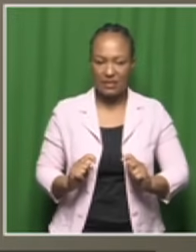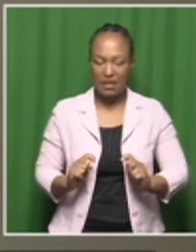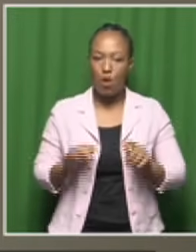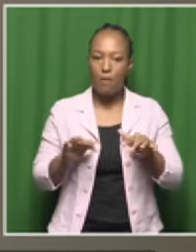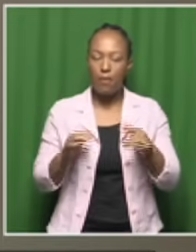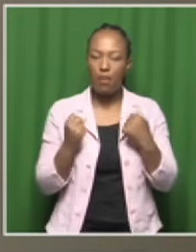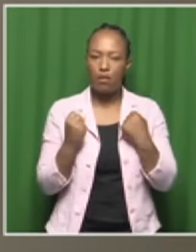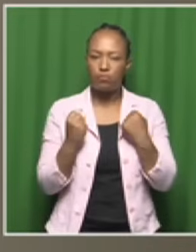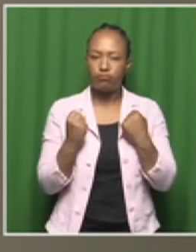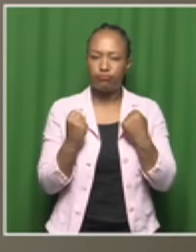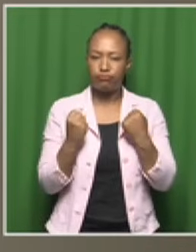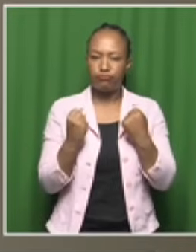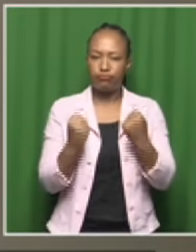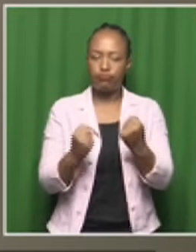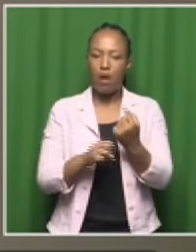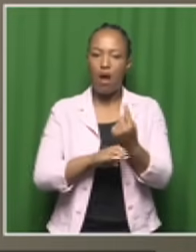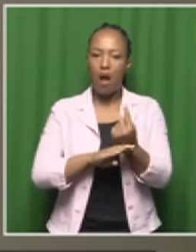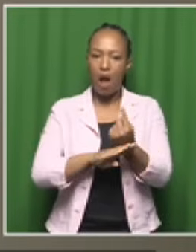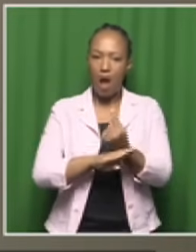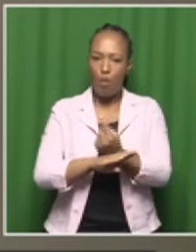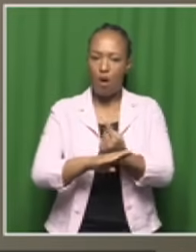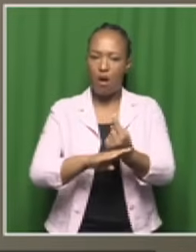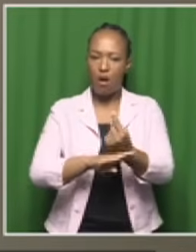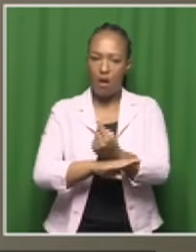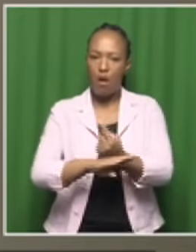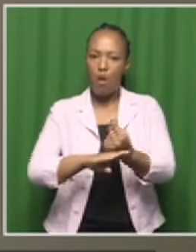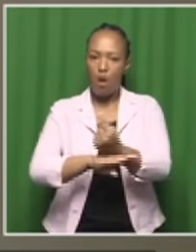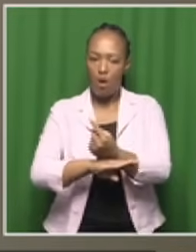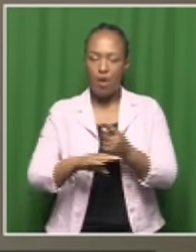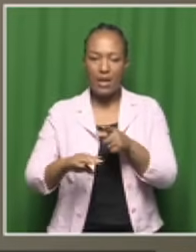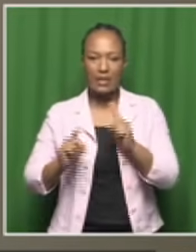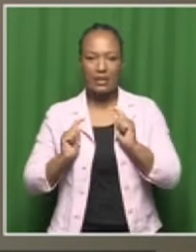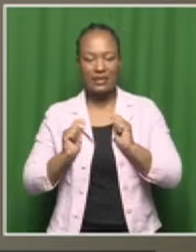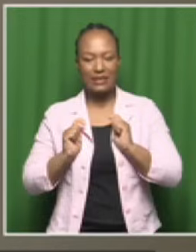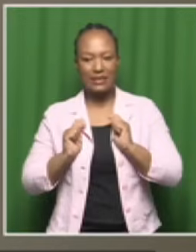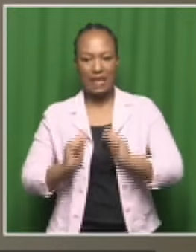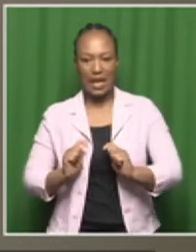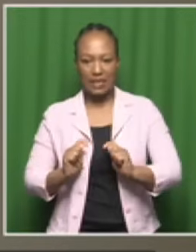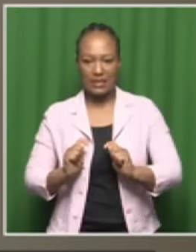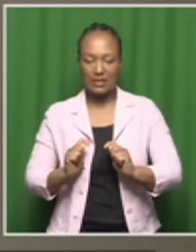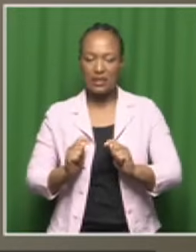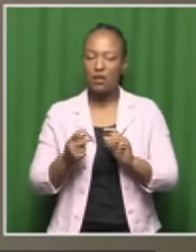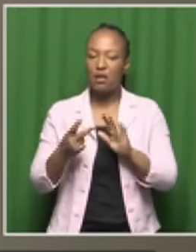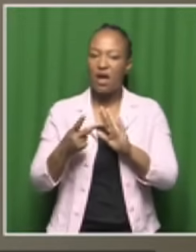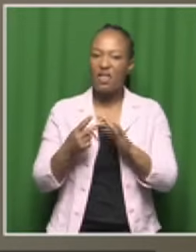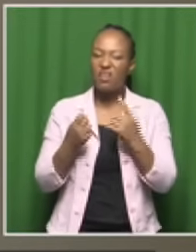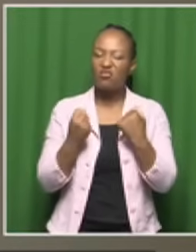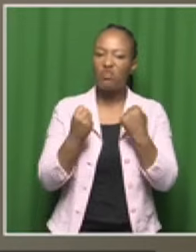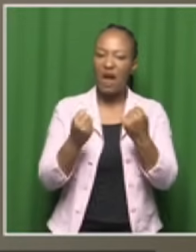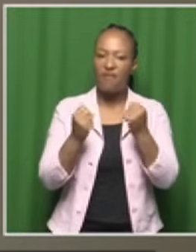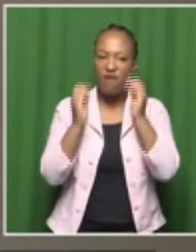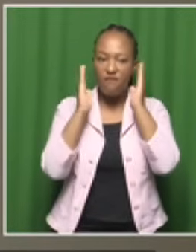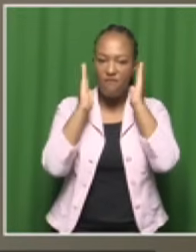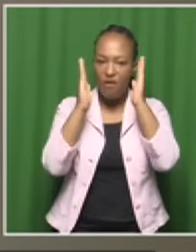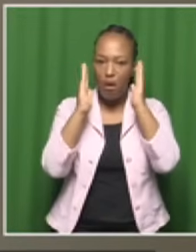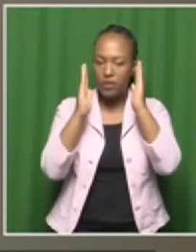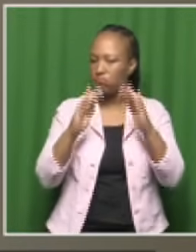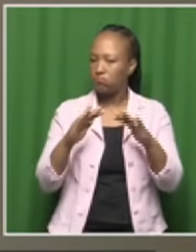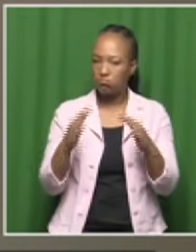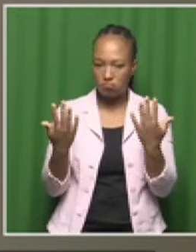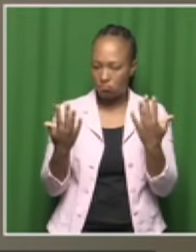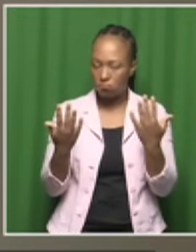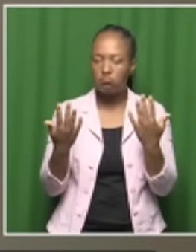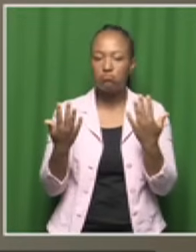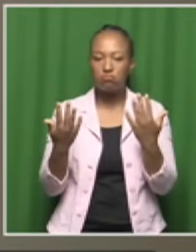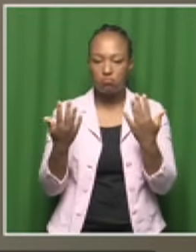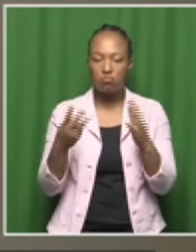it alludes to, we're talking about drivers losing focus on the road, drivers not being able, reducing